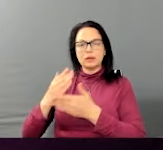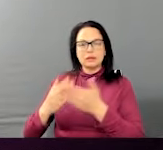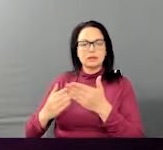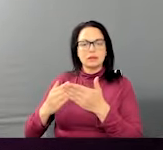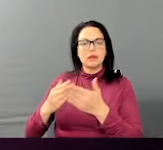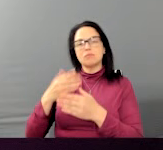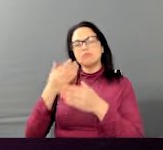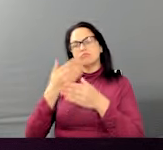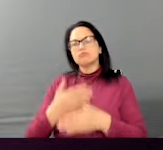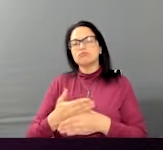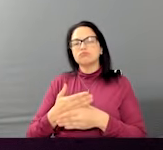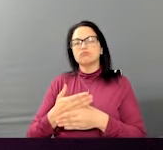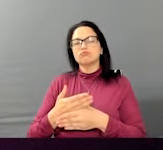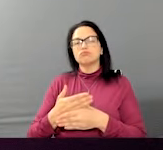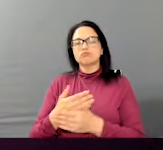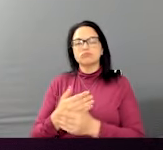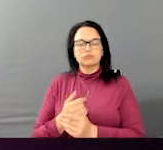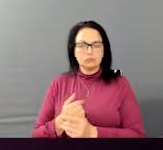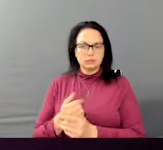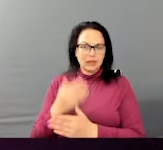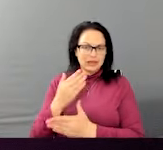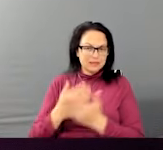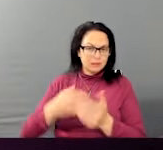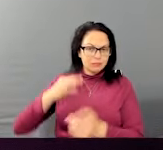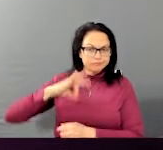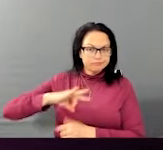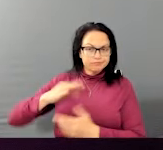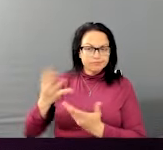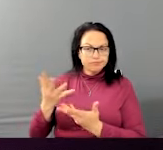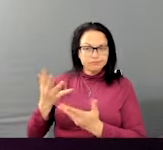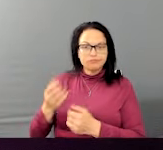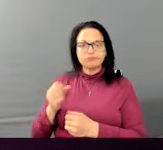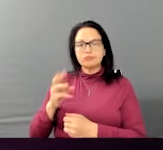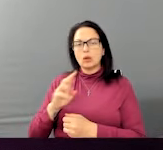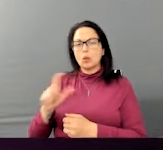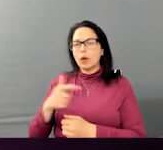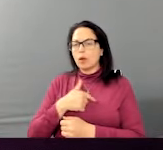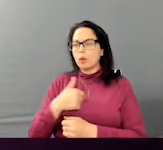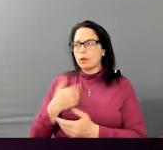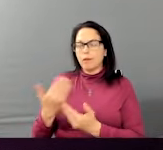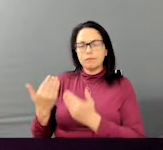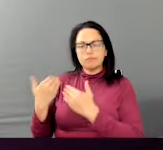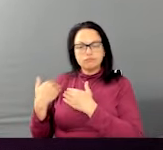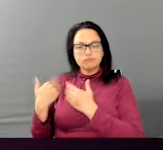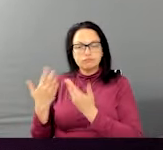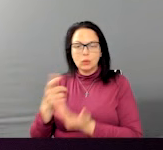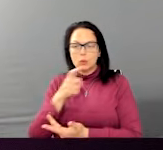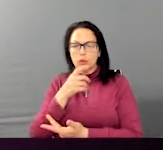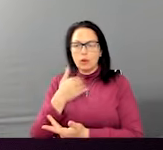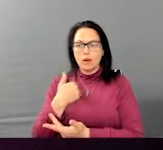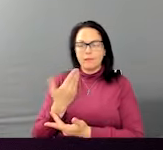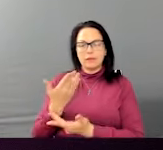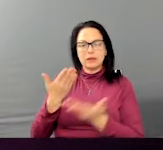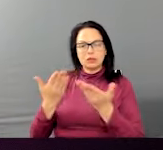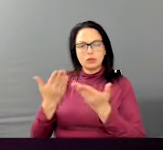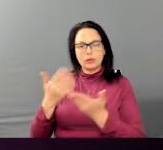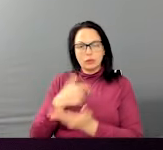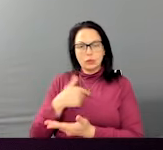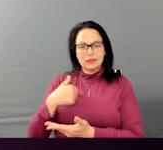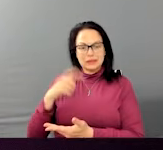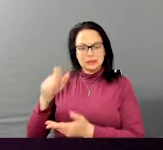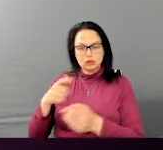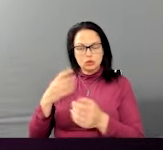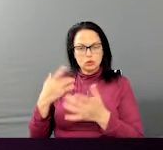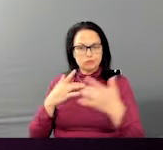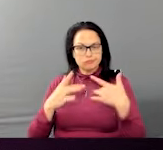to a CDN, right? And some of those benefits are, well, we have reliability because now we don't have a server we need to worry about managing and stuff. It's maybe easier